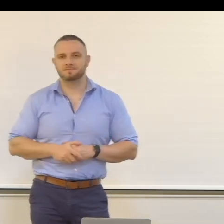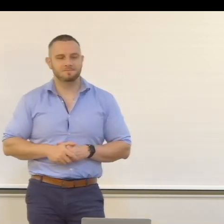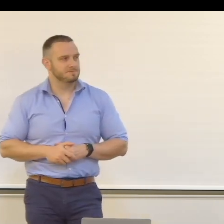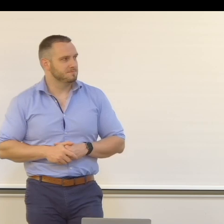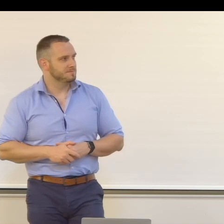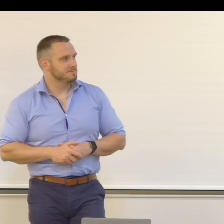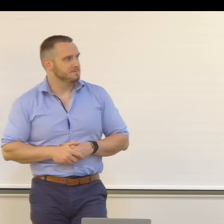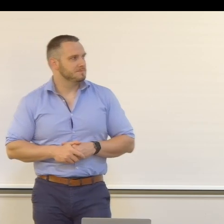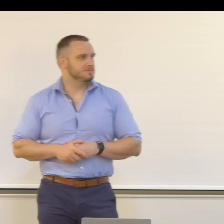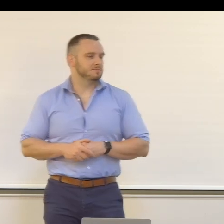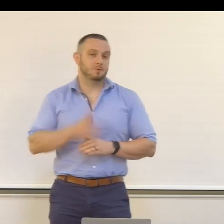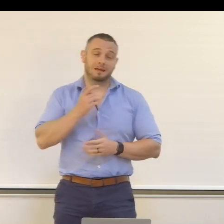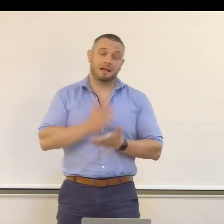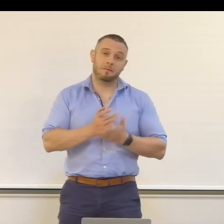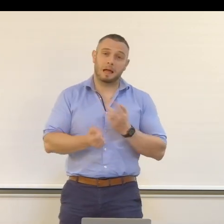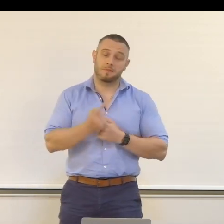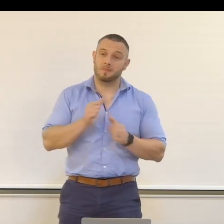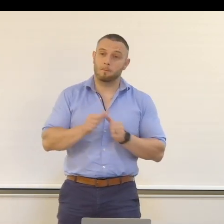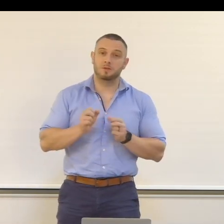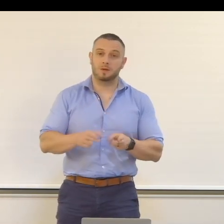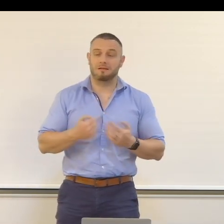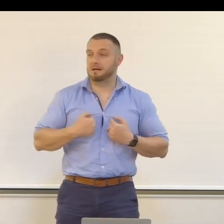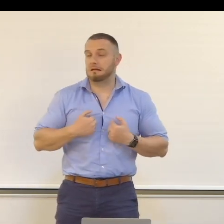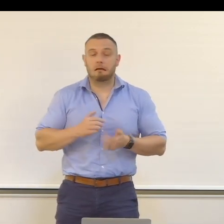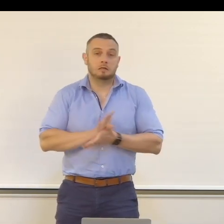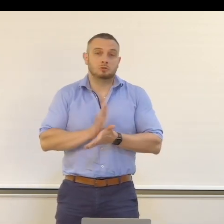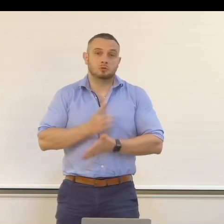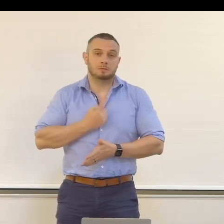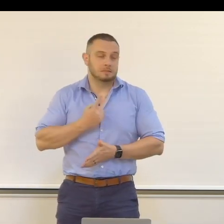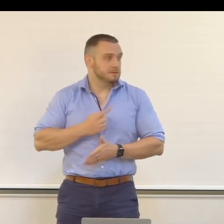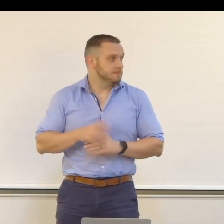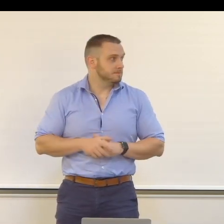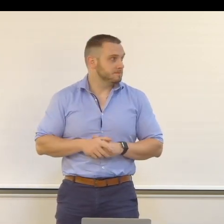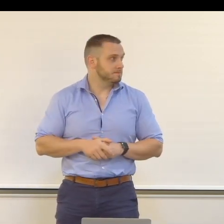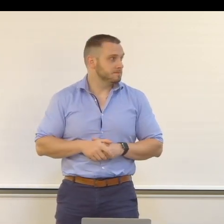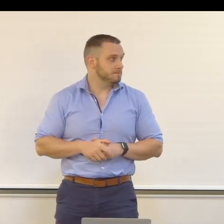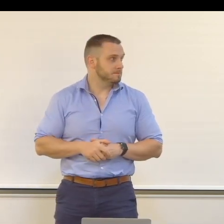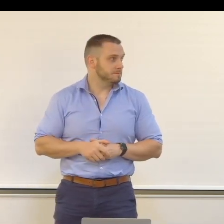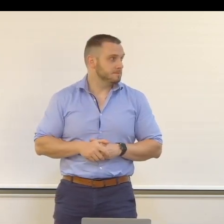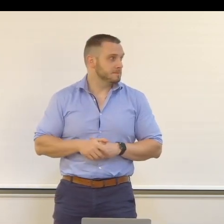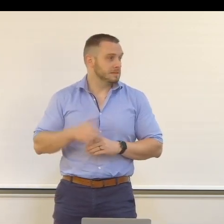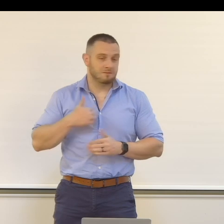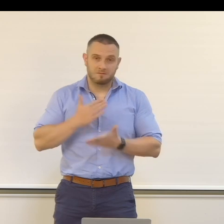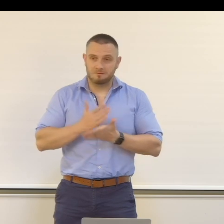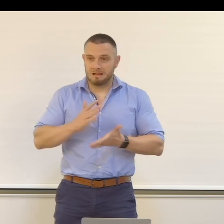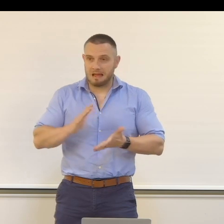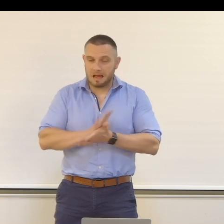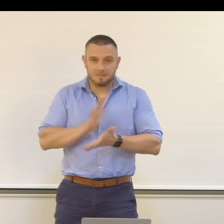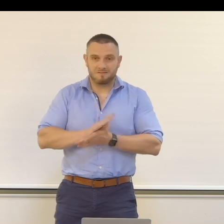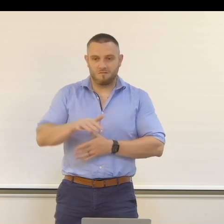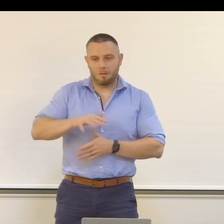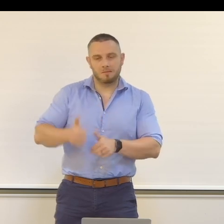may not have been the best way. I just have a lot of luck. I'm very happy to have such a family